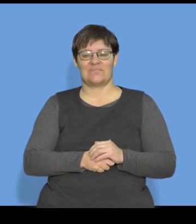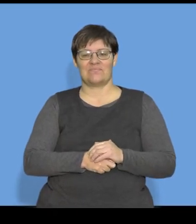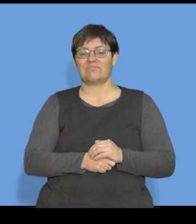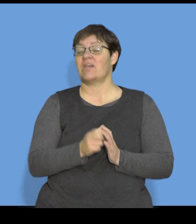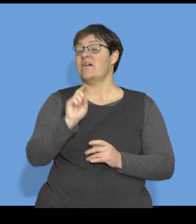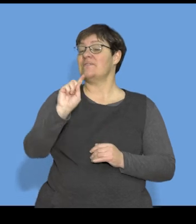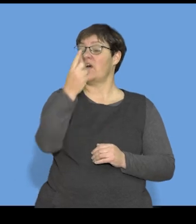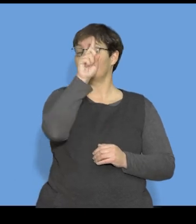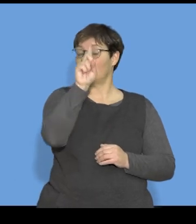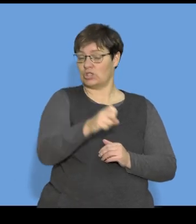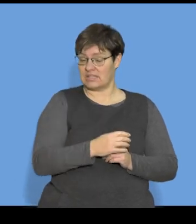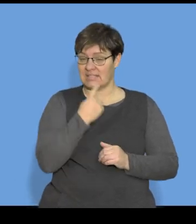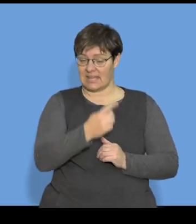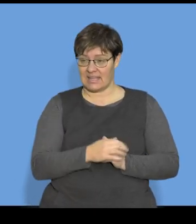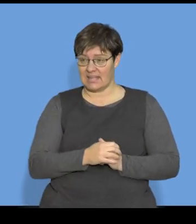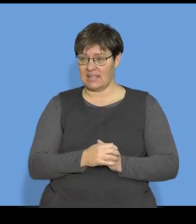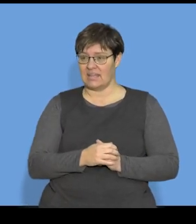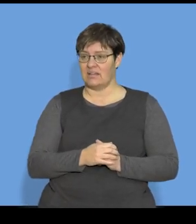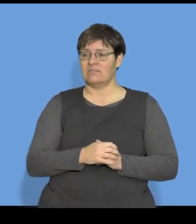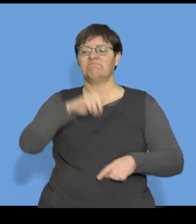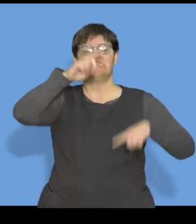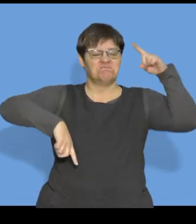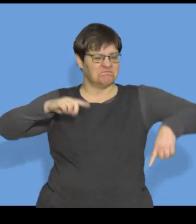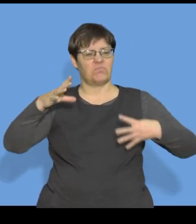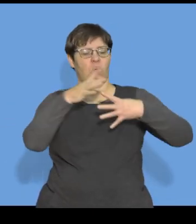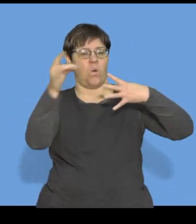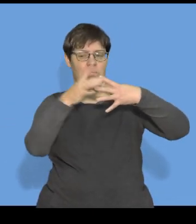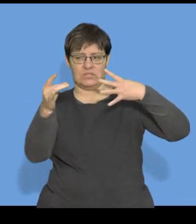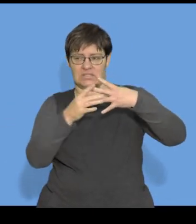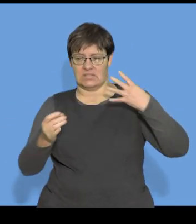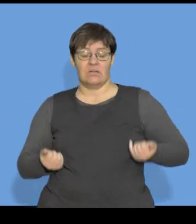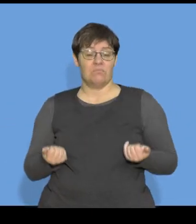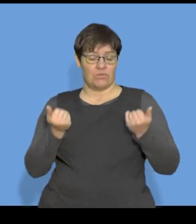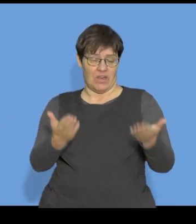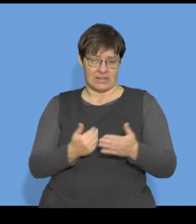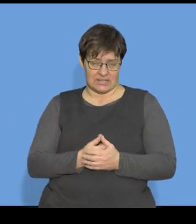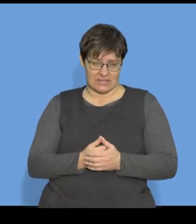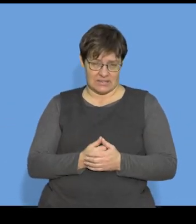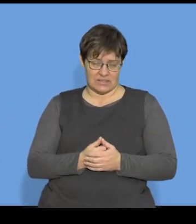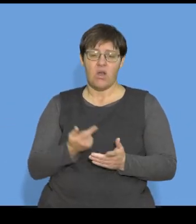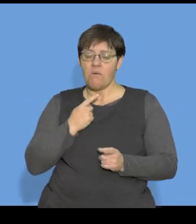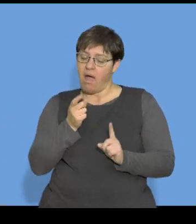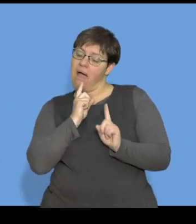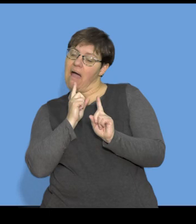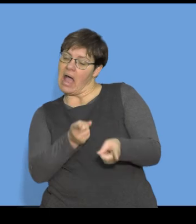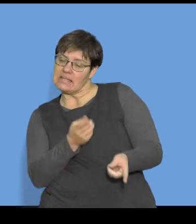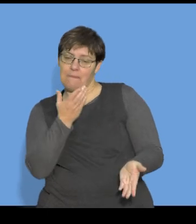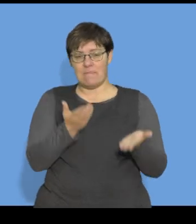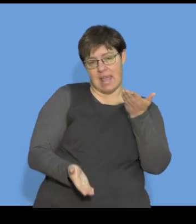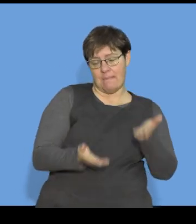The first question here, it says various options are provided as